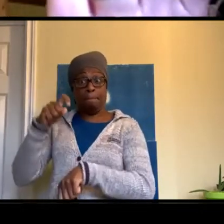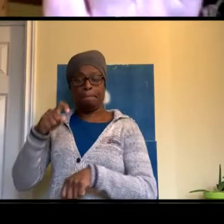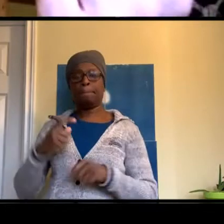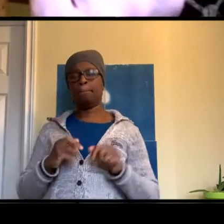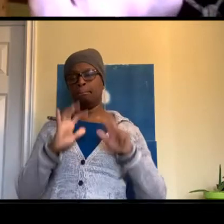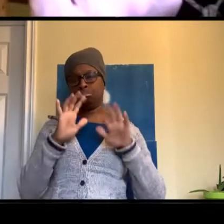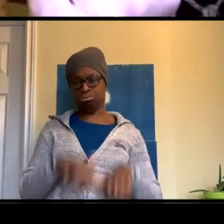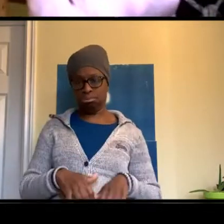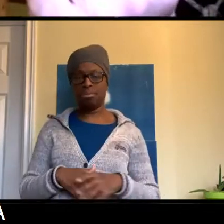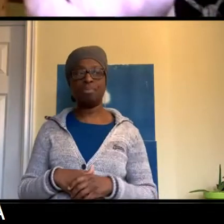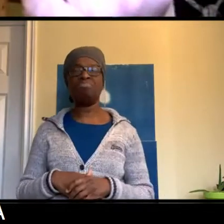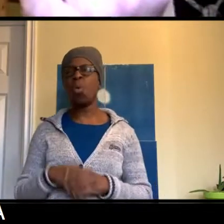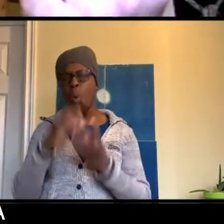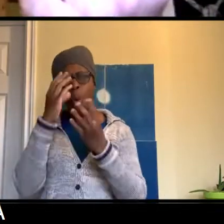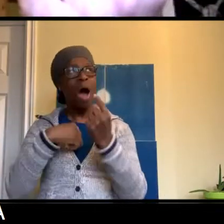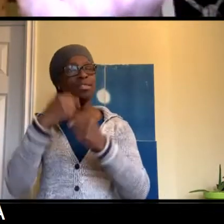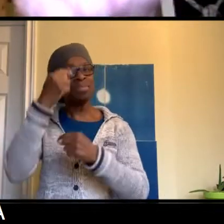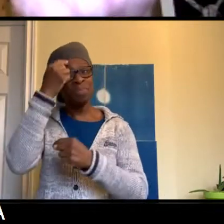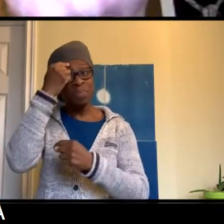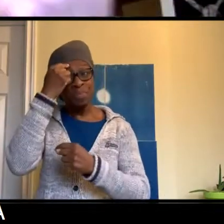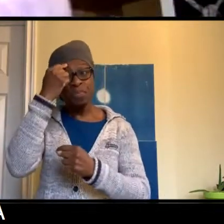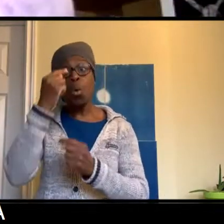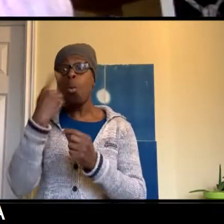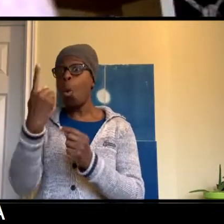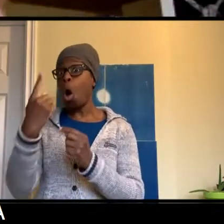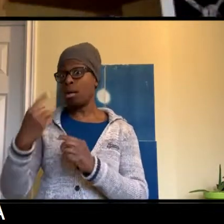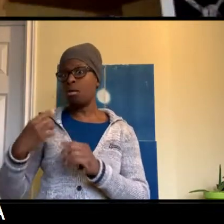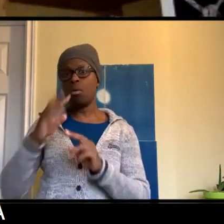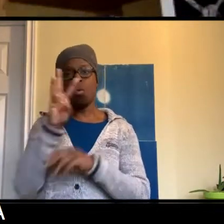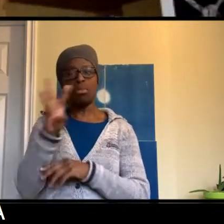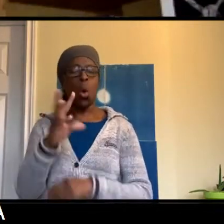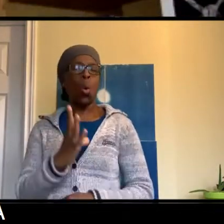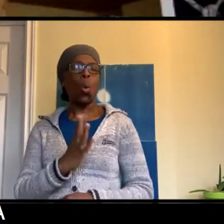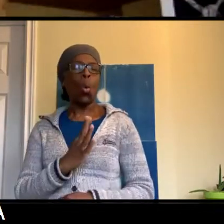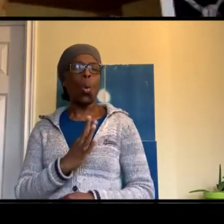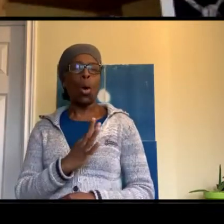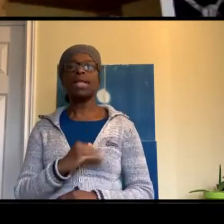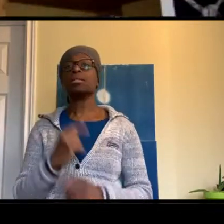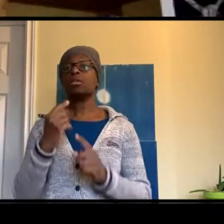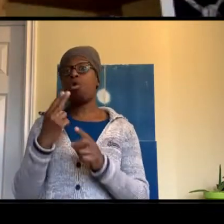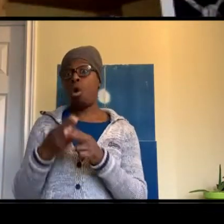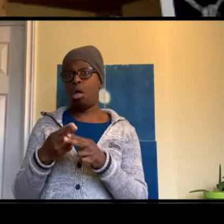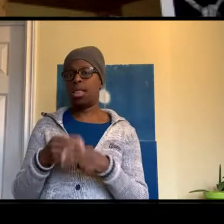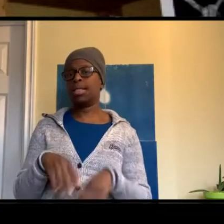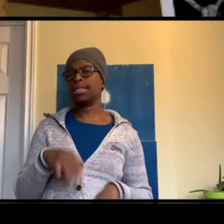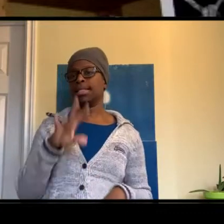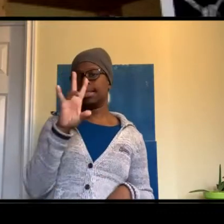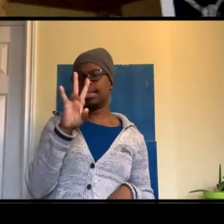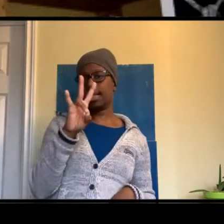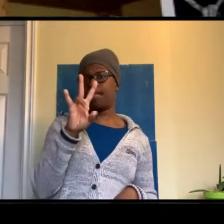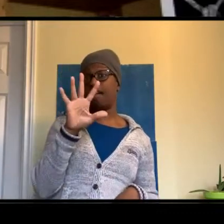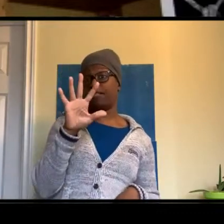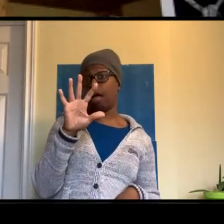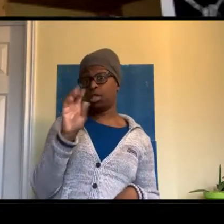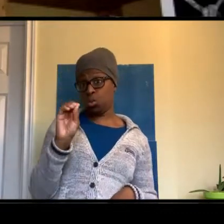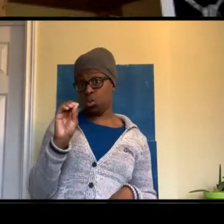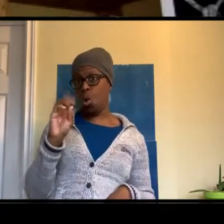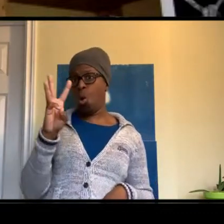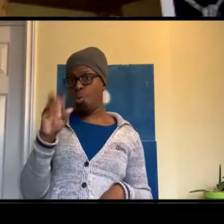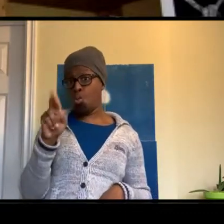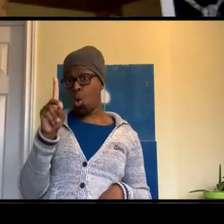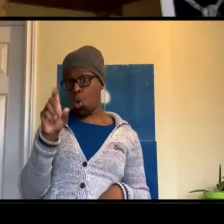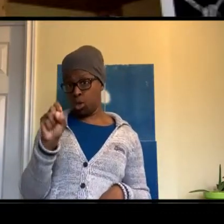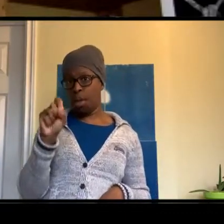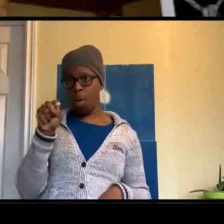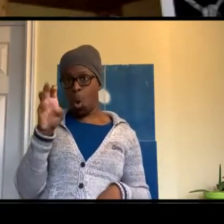750words.com, I think it is. And it's an application that sets a timer for you and allows you to just go and type and write and free write and get your thoughts out.